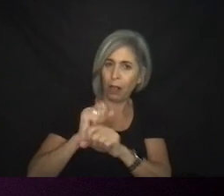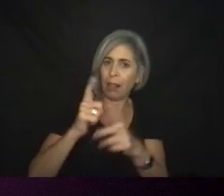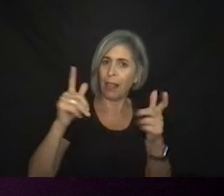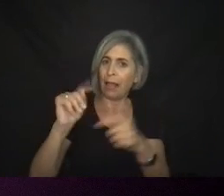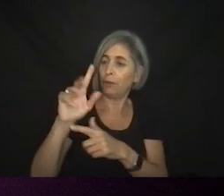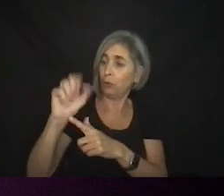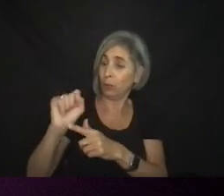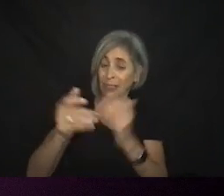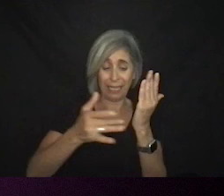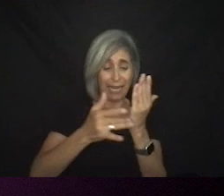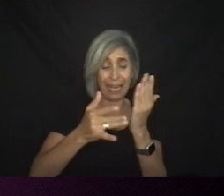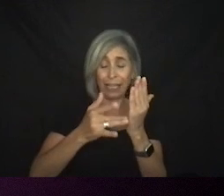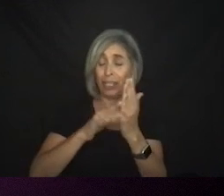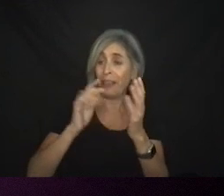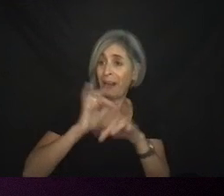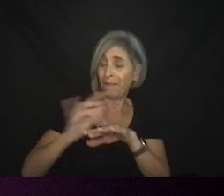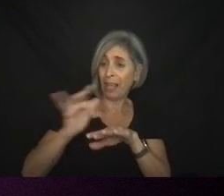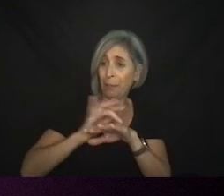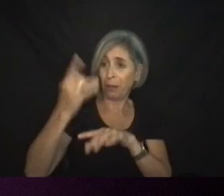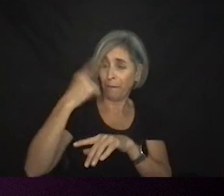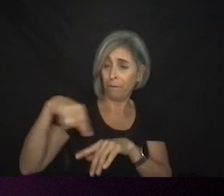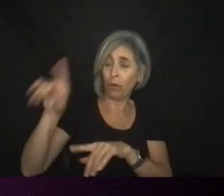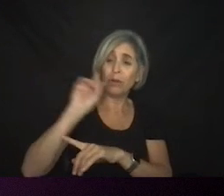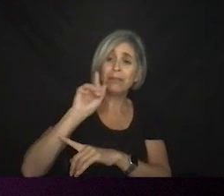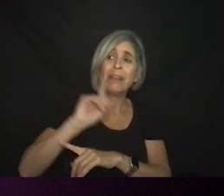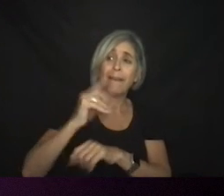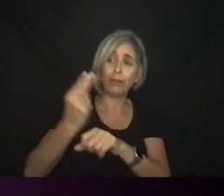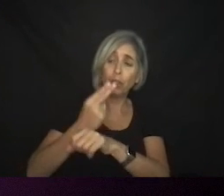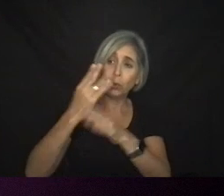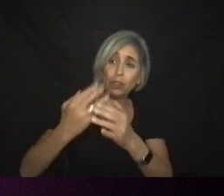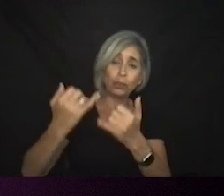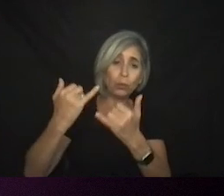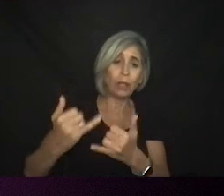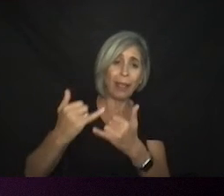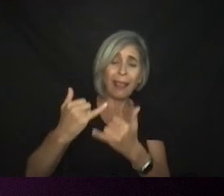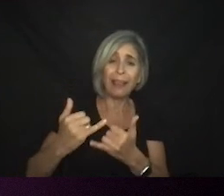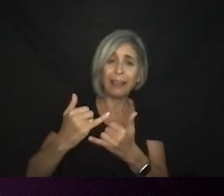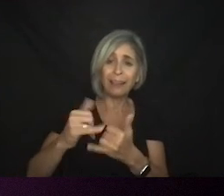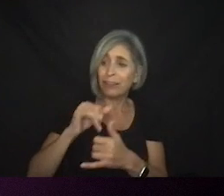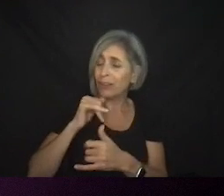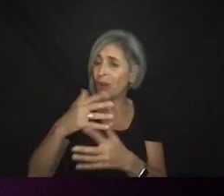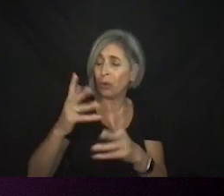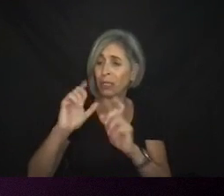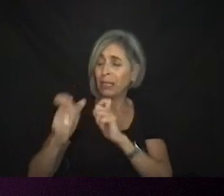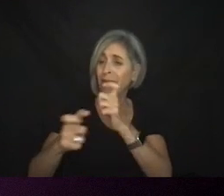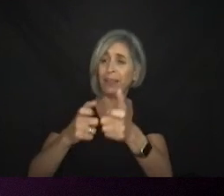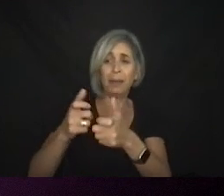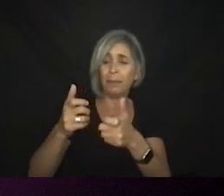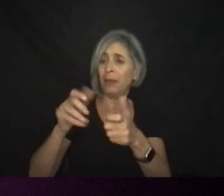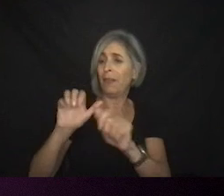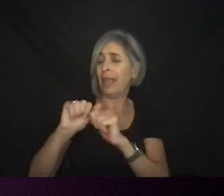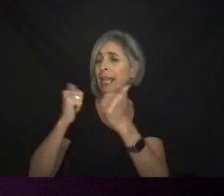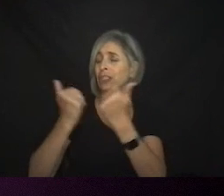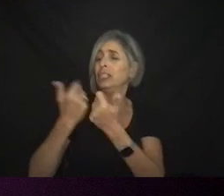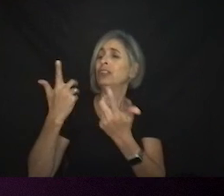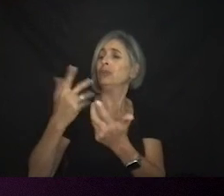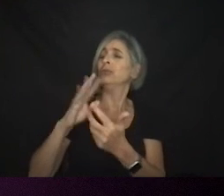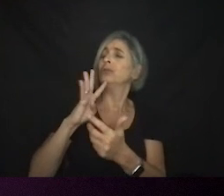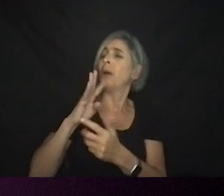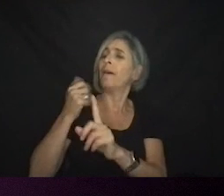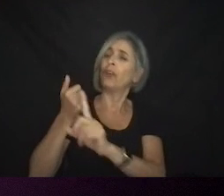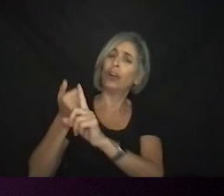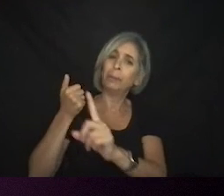and technologies that are available for deaf users today just don't give him the agency to speak up for himself and for